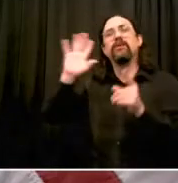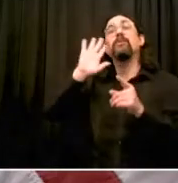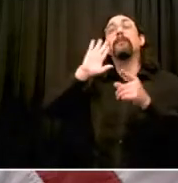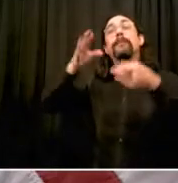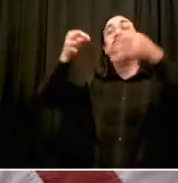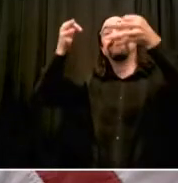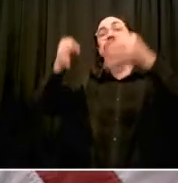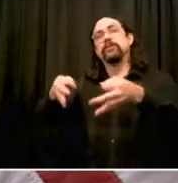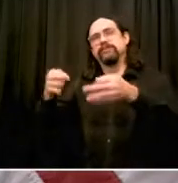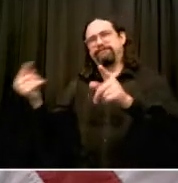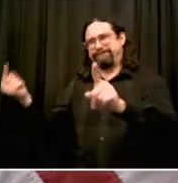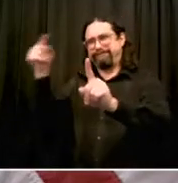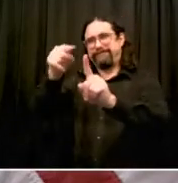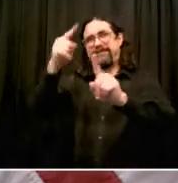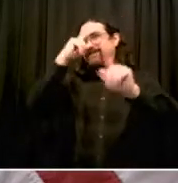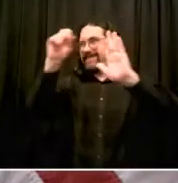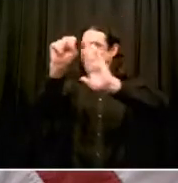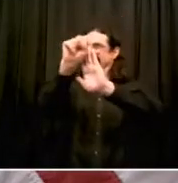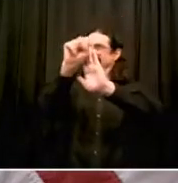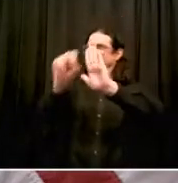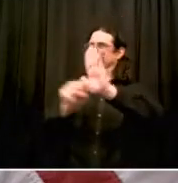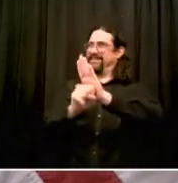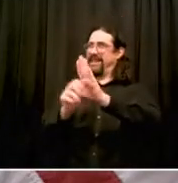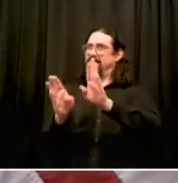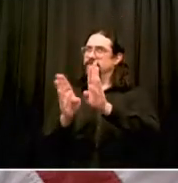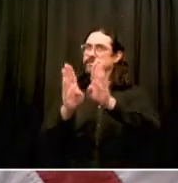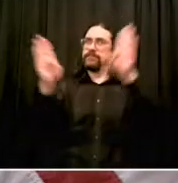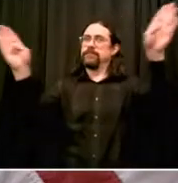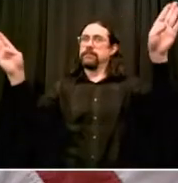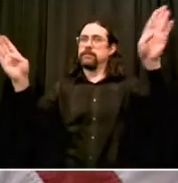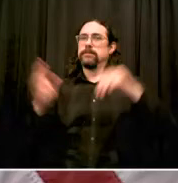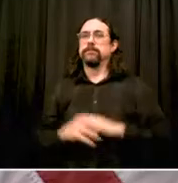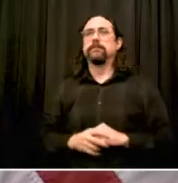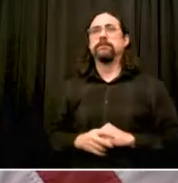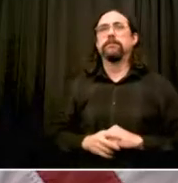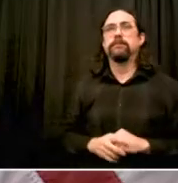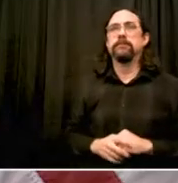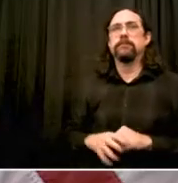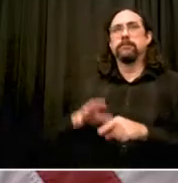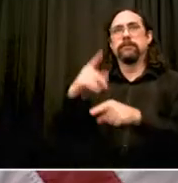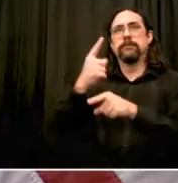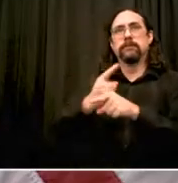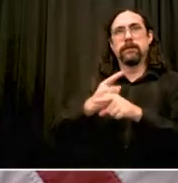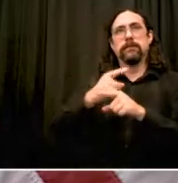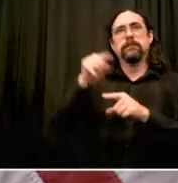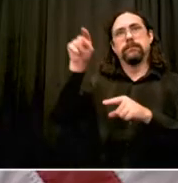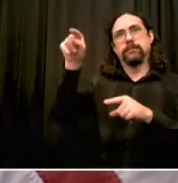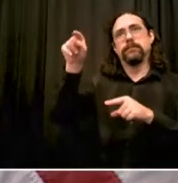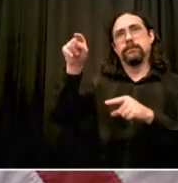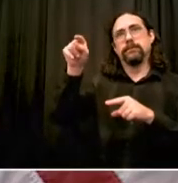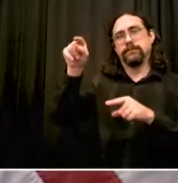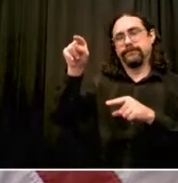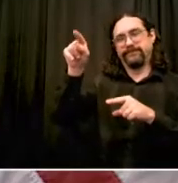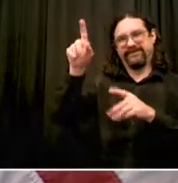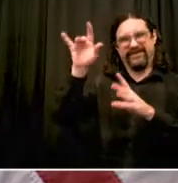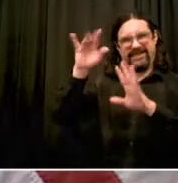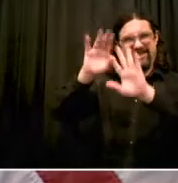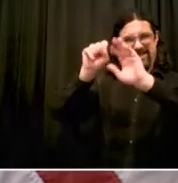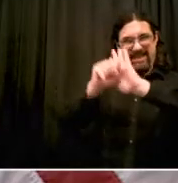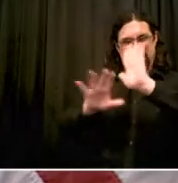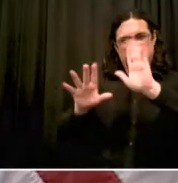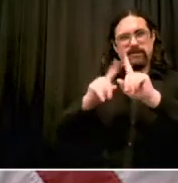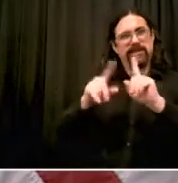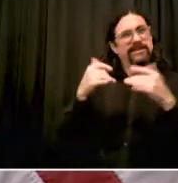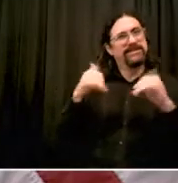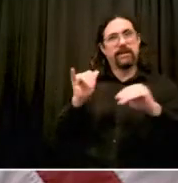7th and the first day of school, you're talking about a month, and a lot can happen in a month. So I keep emphasizing is health and safety first. We're